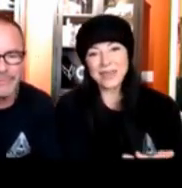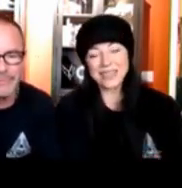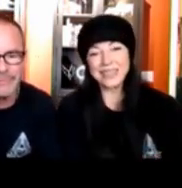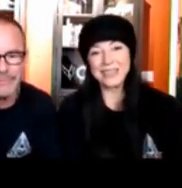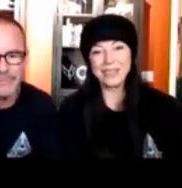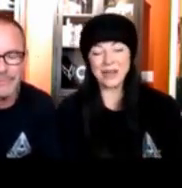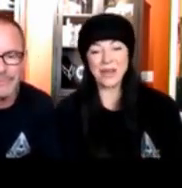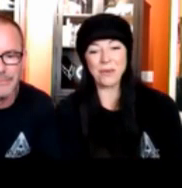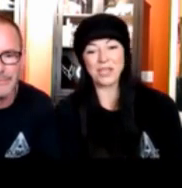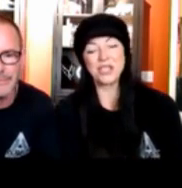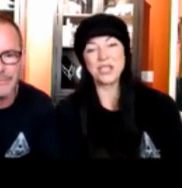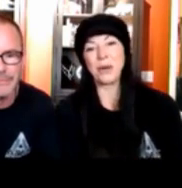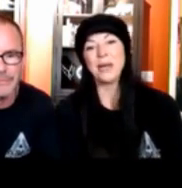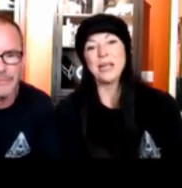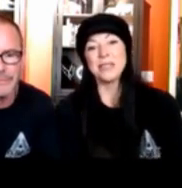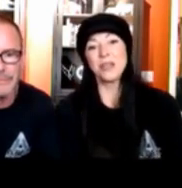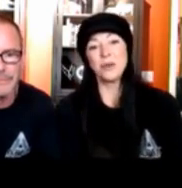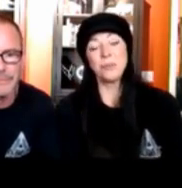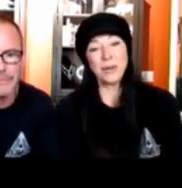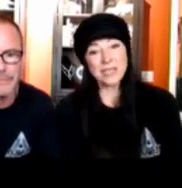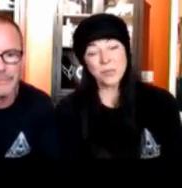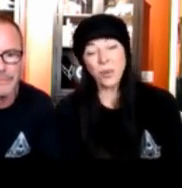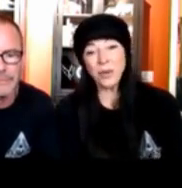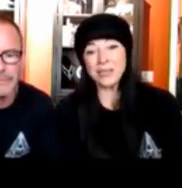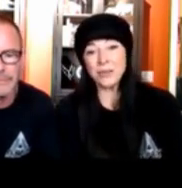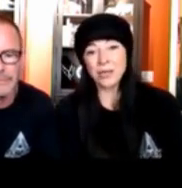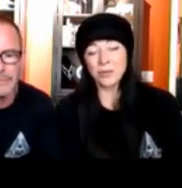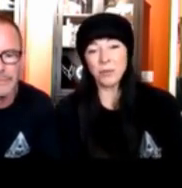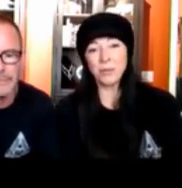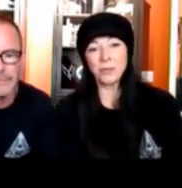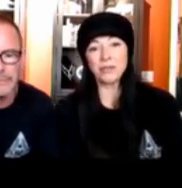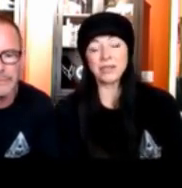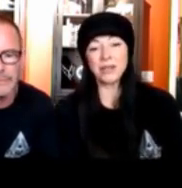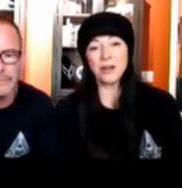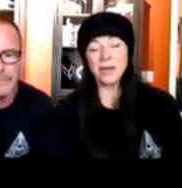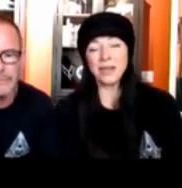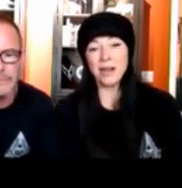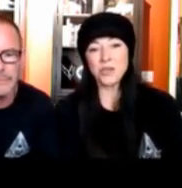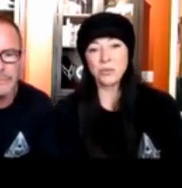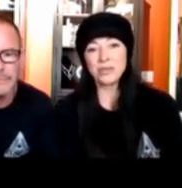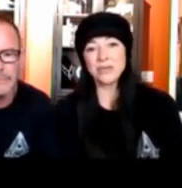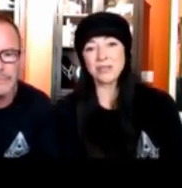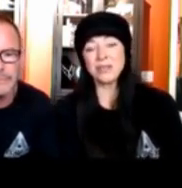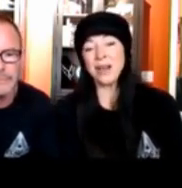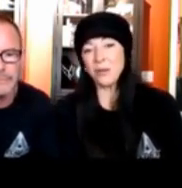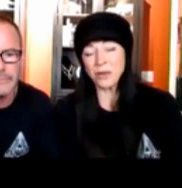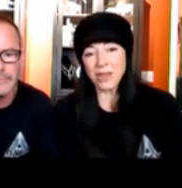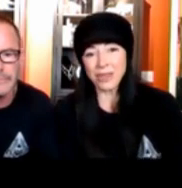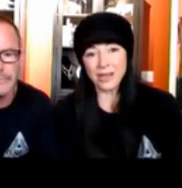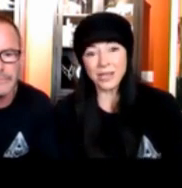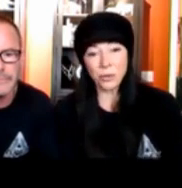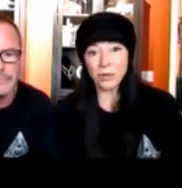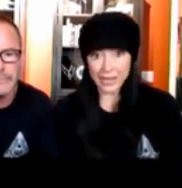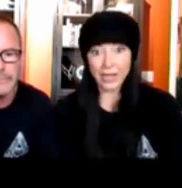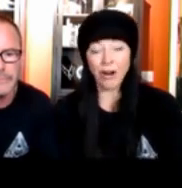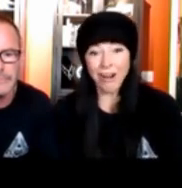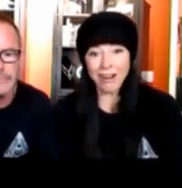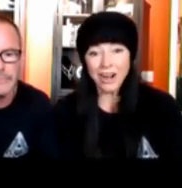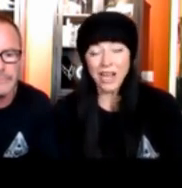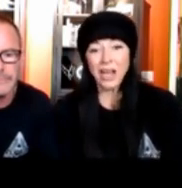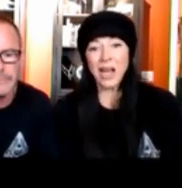goes with the video that we're going to show. So by this point, you all are probably wondering, oh my gosh, wolves are not what I thought, or